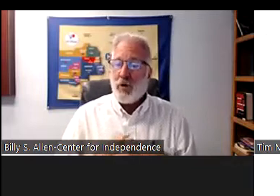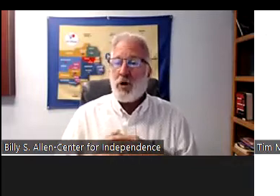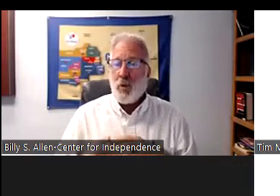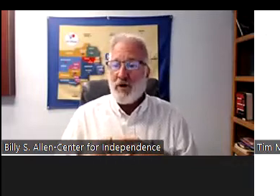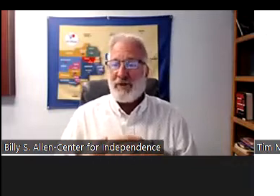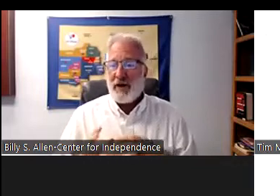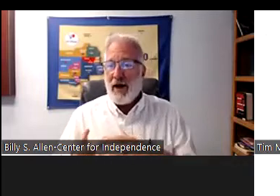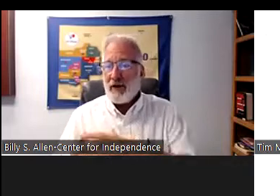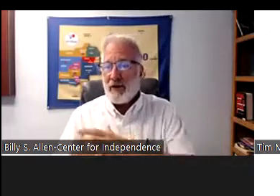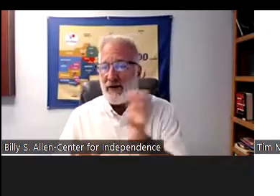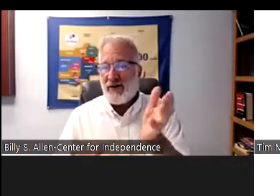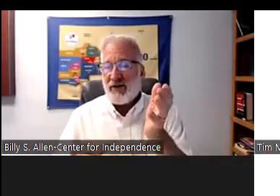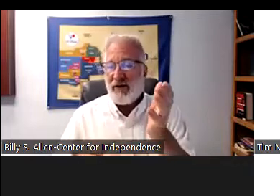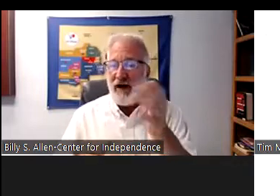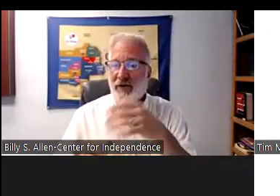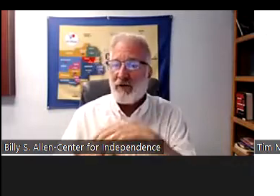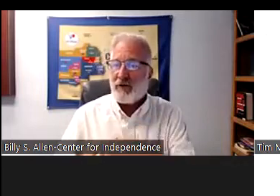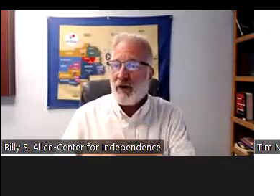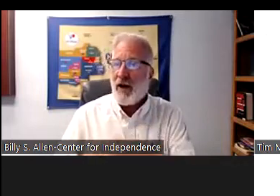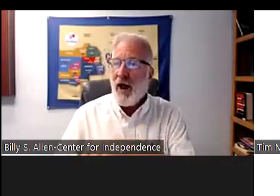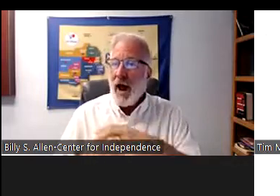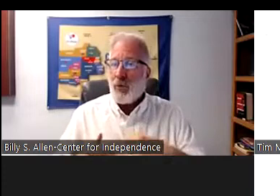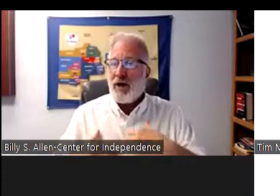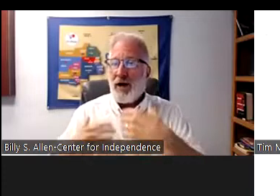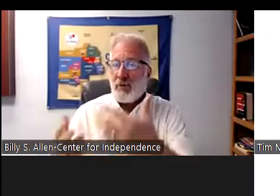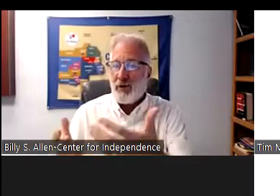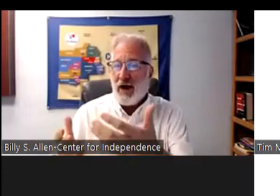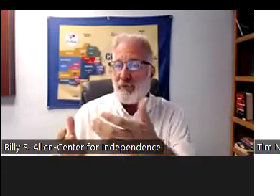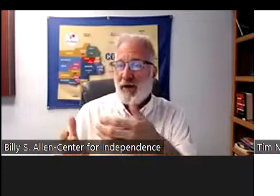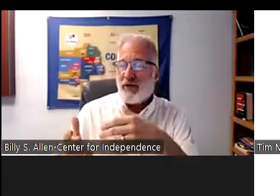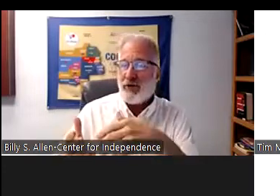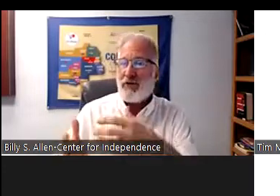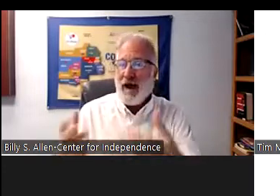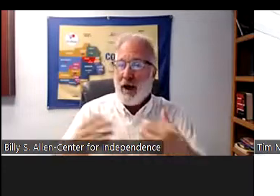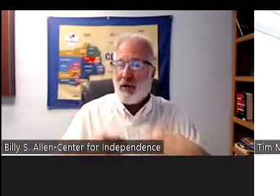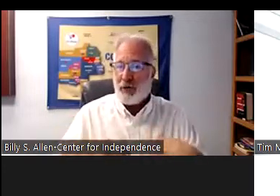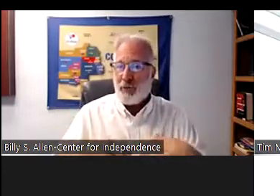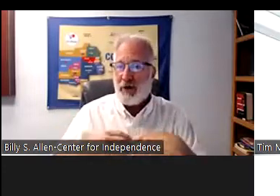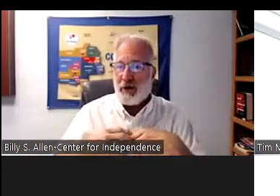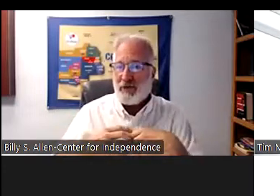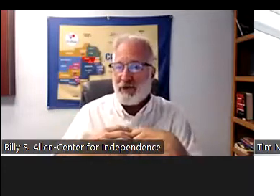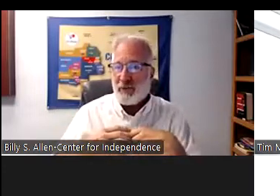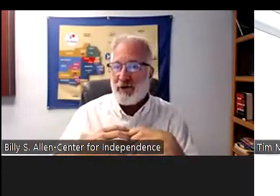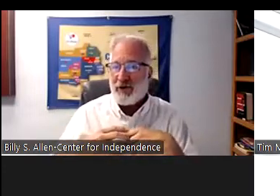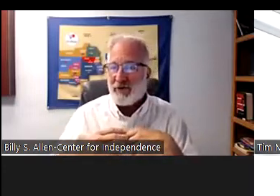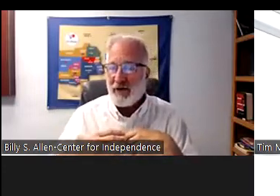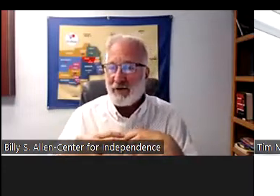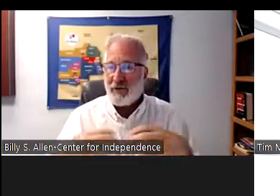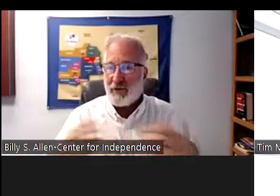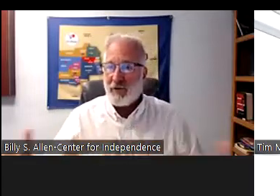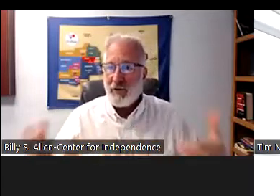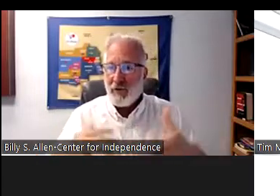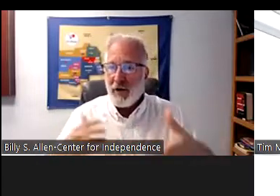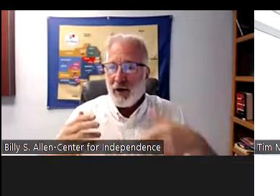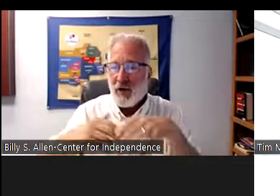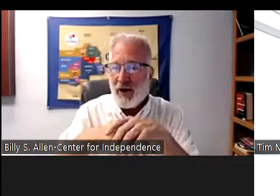to work with the agencies out there to see how we can help you guys better serve our community of disabilities out there.